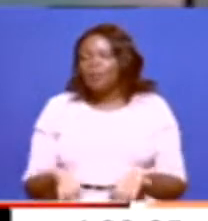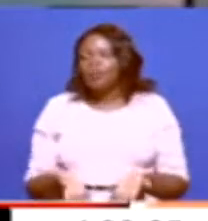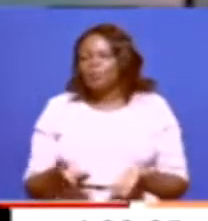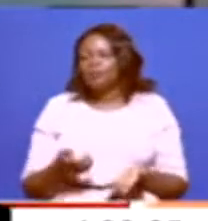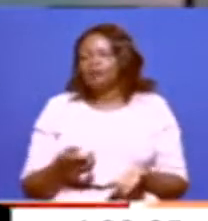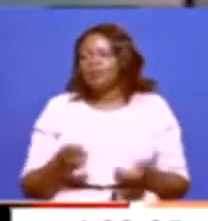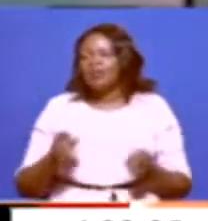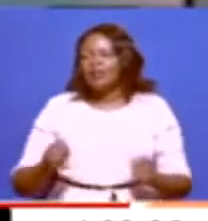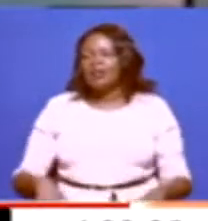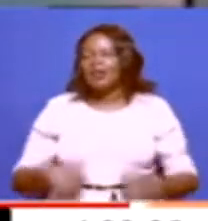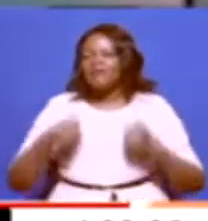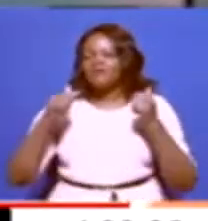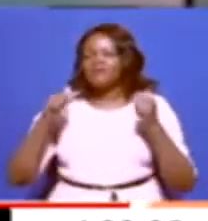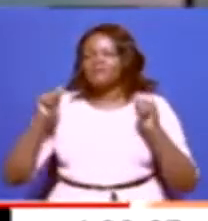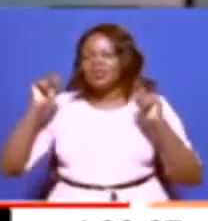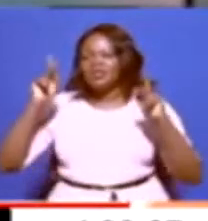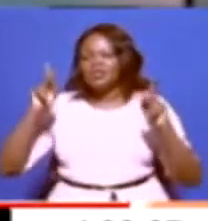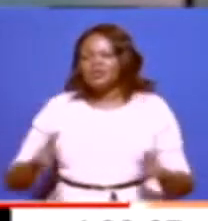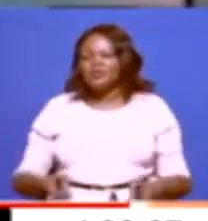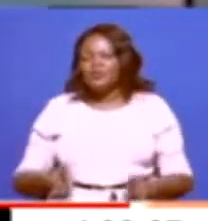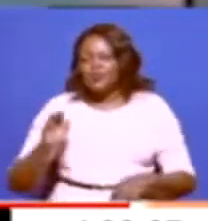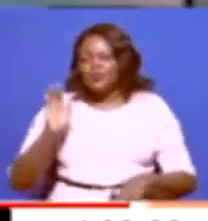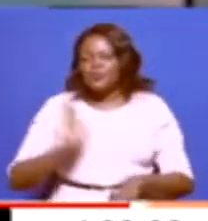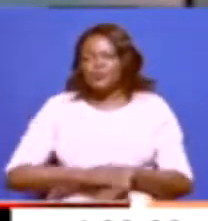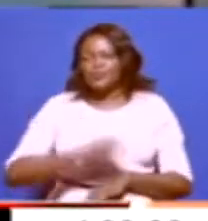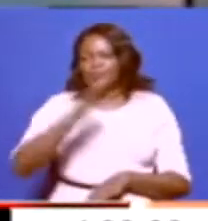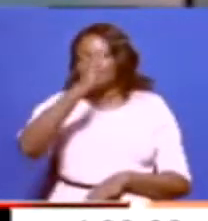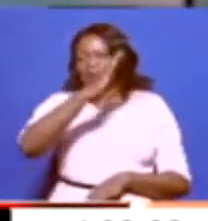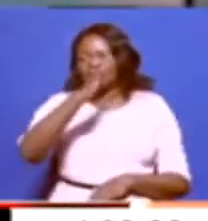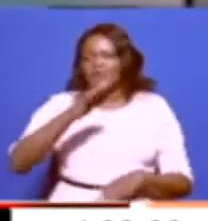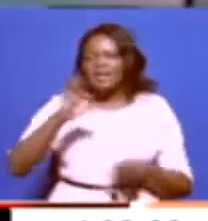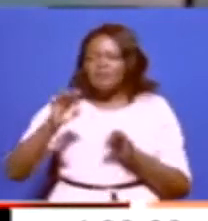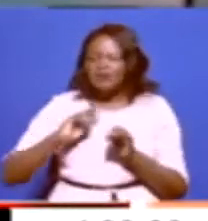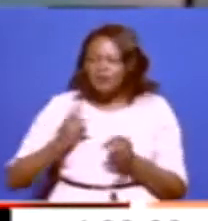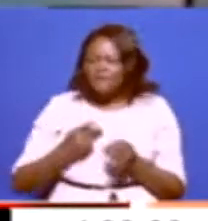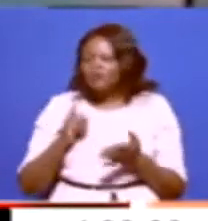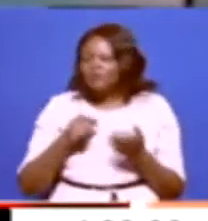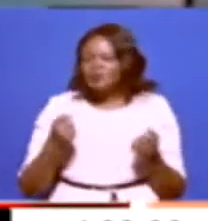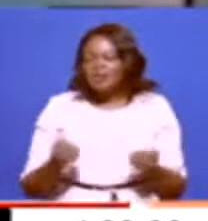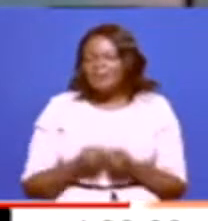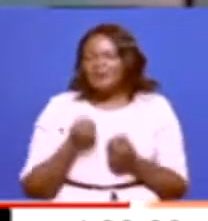live. Wycliffe, good afternoon. Paint for us the picture from wherever you are.